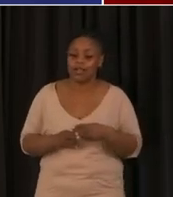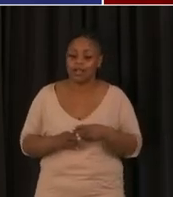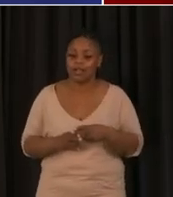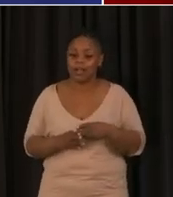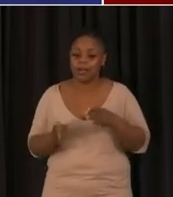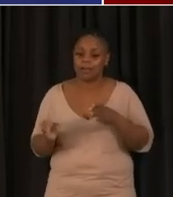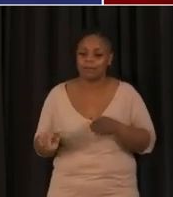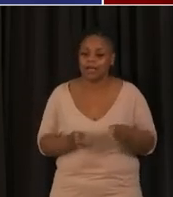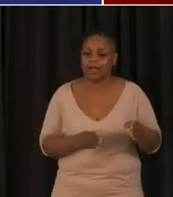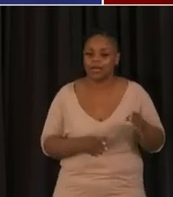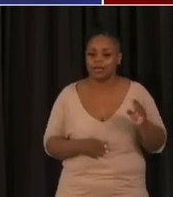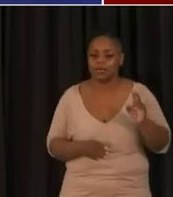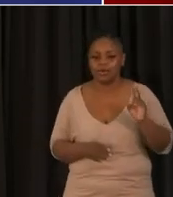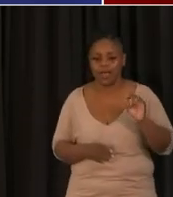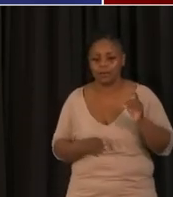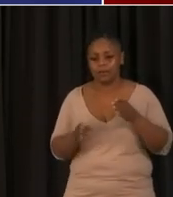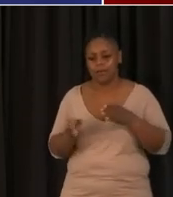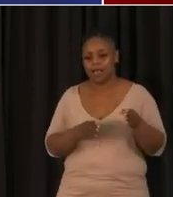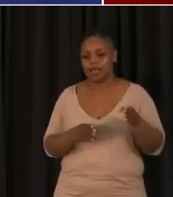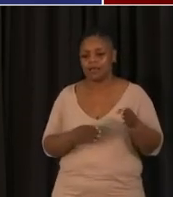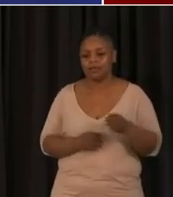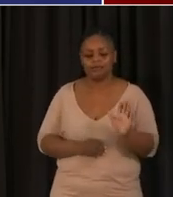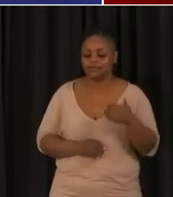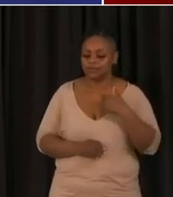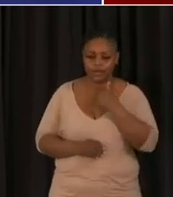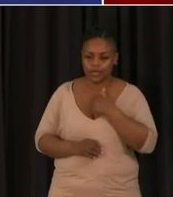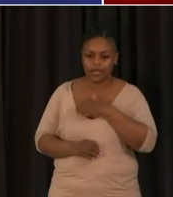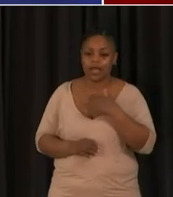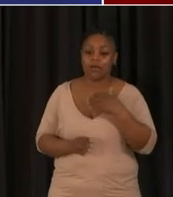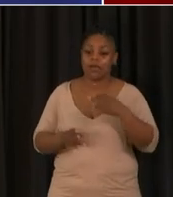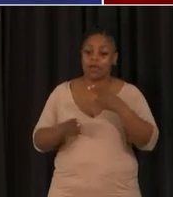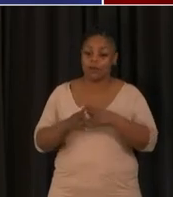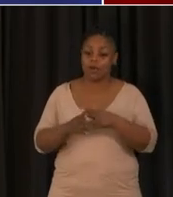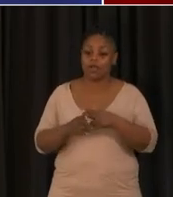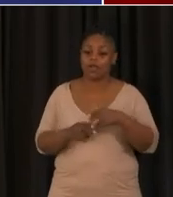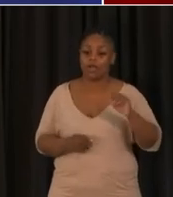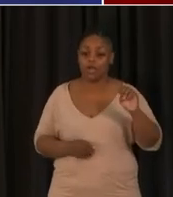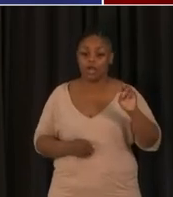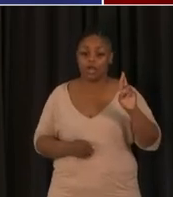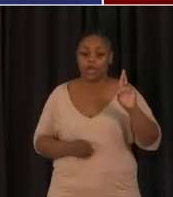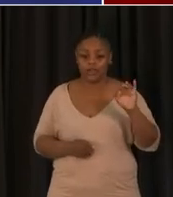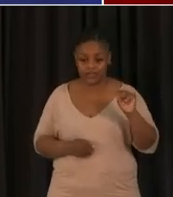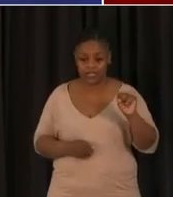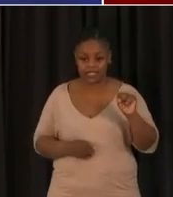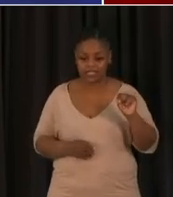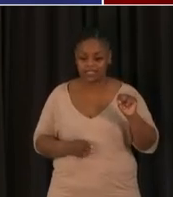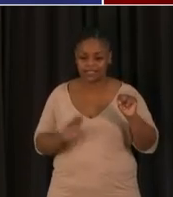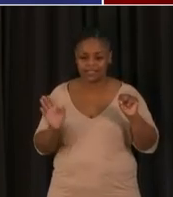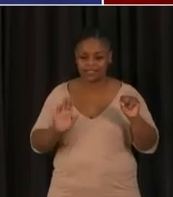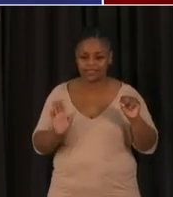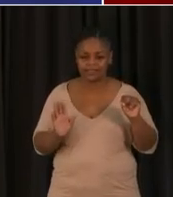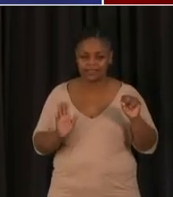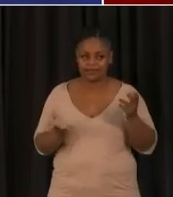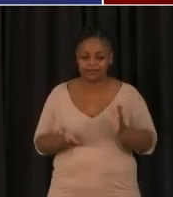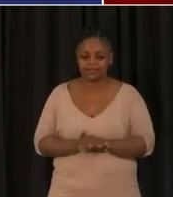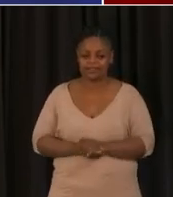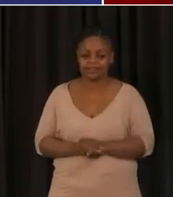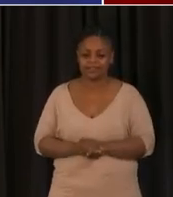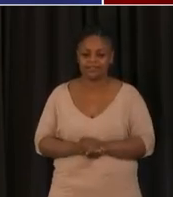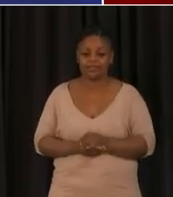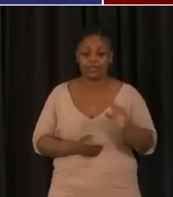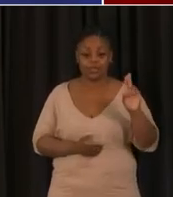startup money, and some medical emergency or medical debt that may come up as well. So there's a number of different things. All of this information